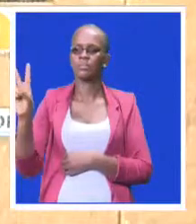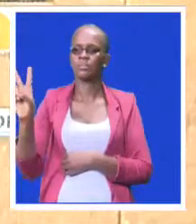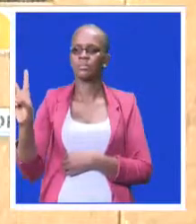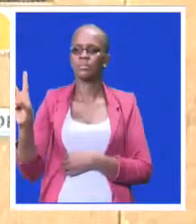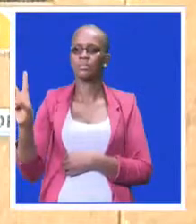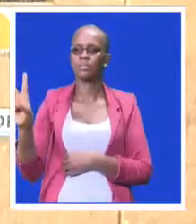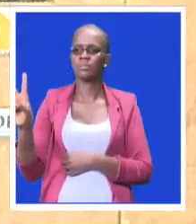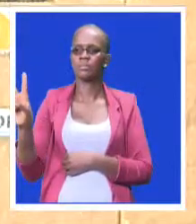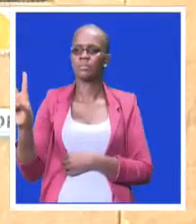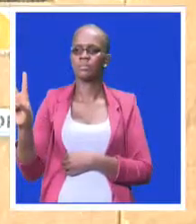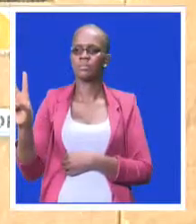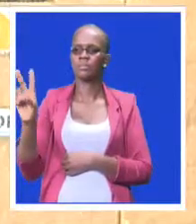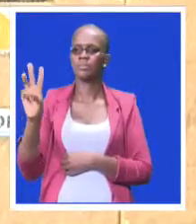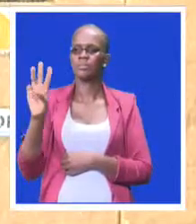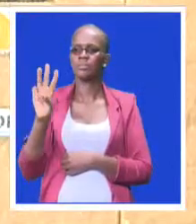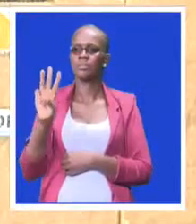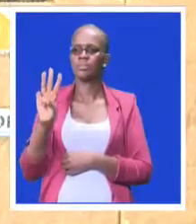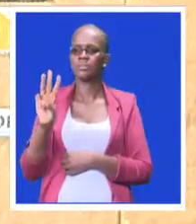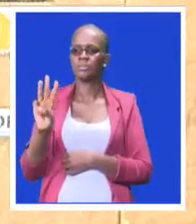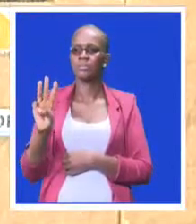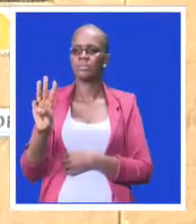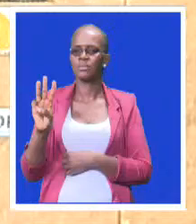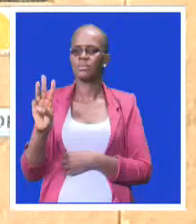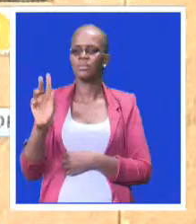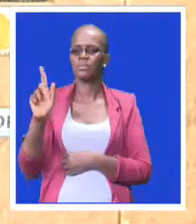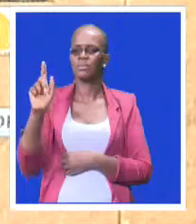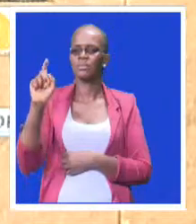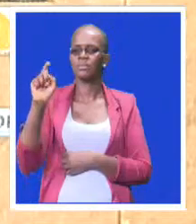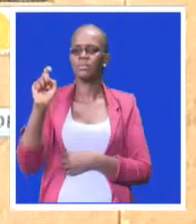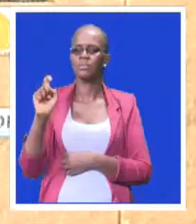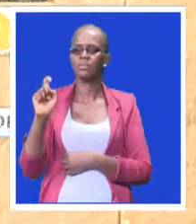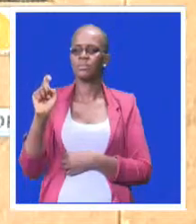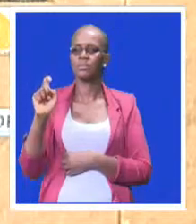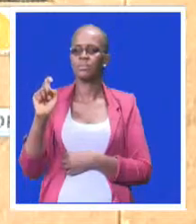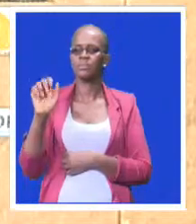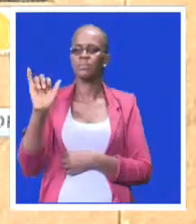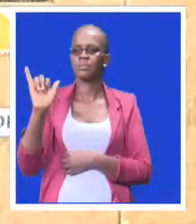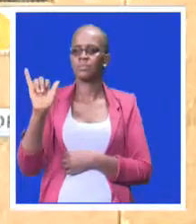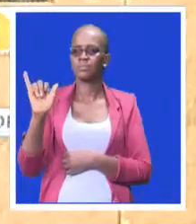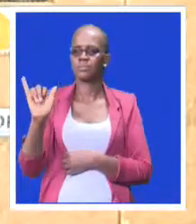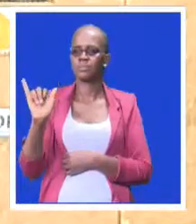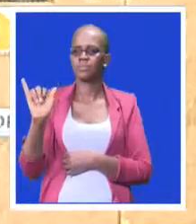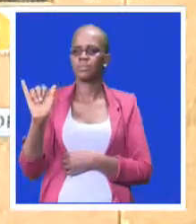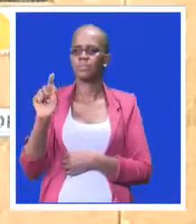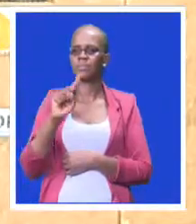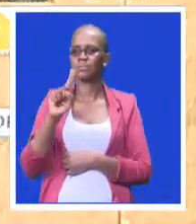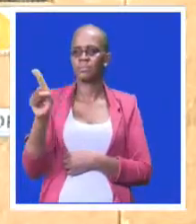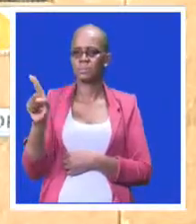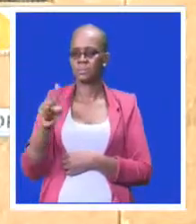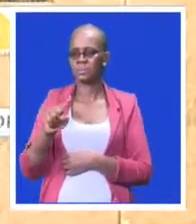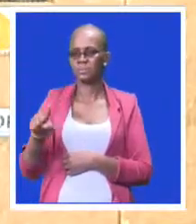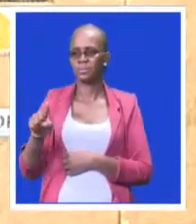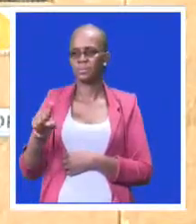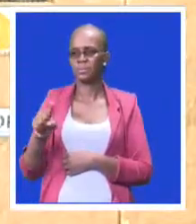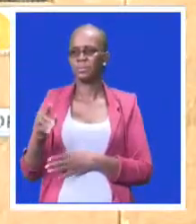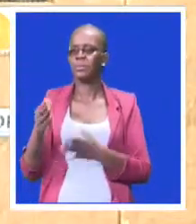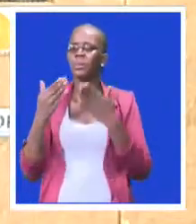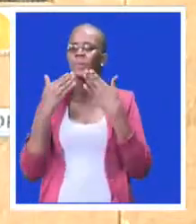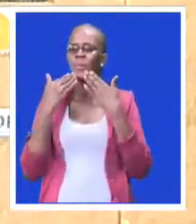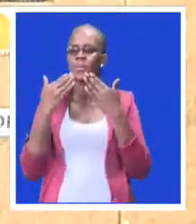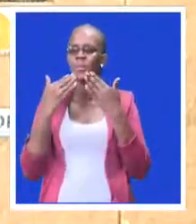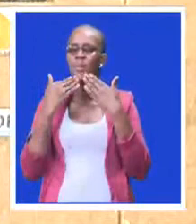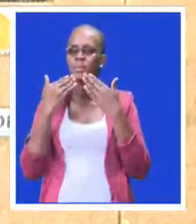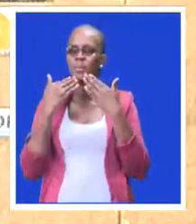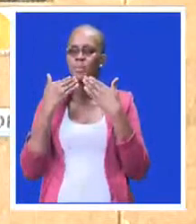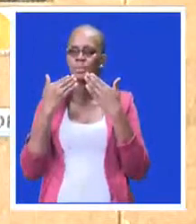W, X, Y, Z. Thank you, boys and girls. You were so